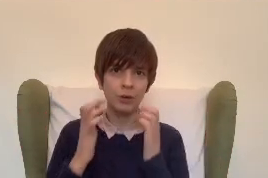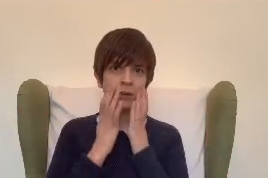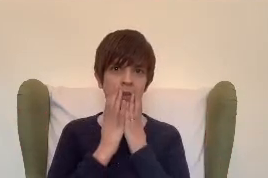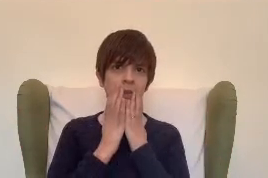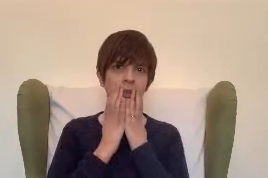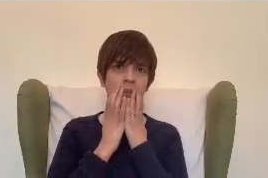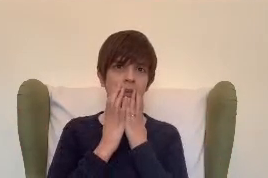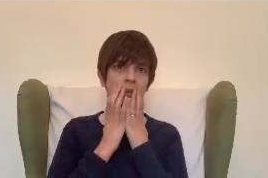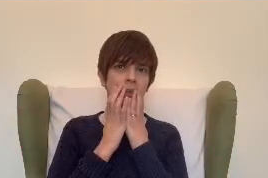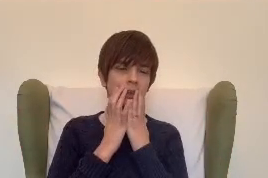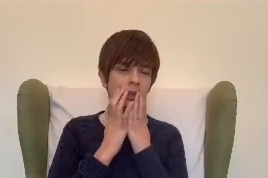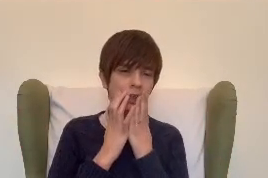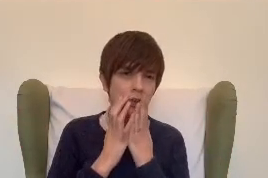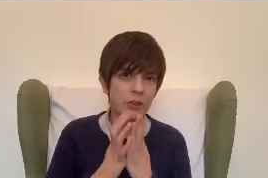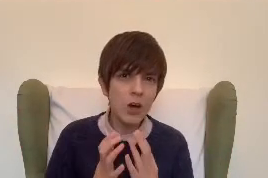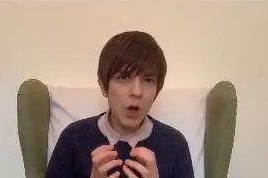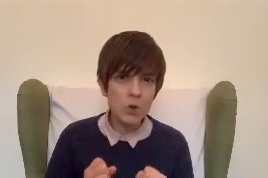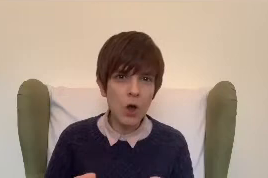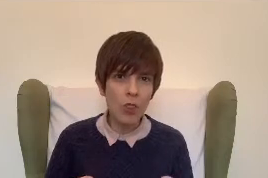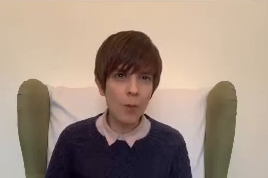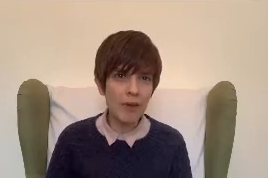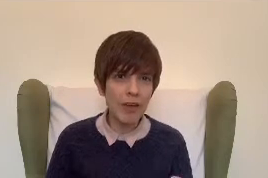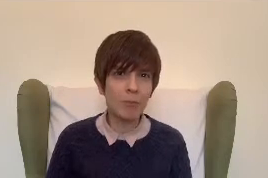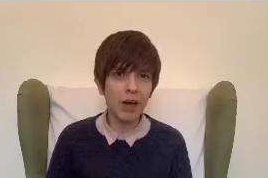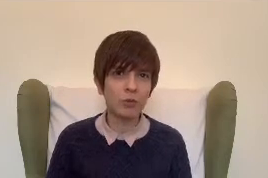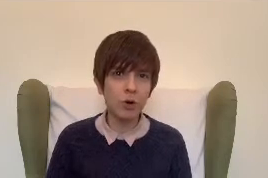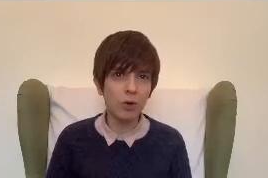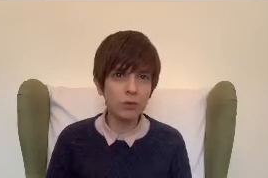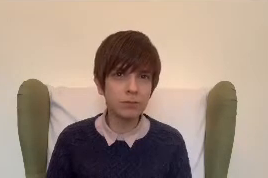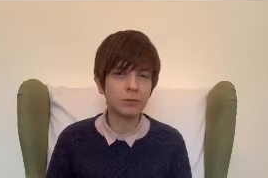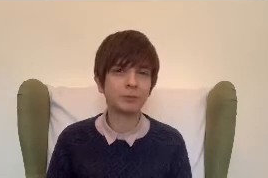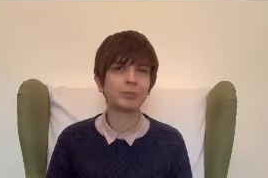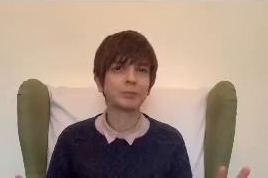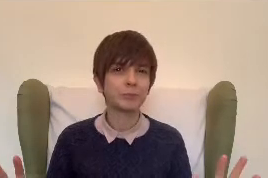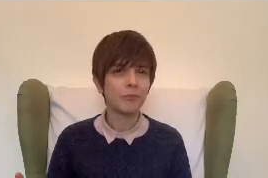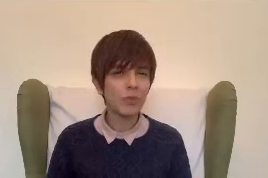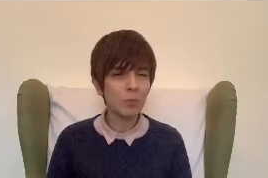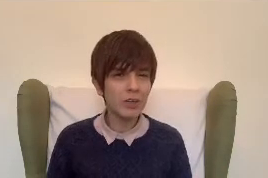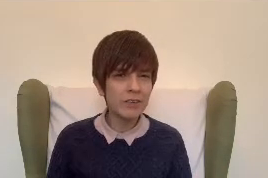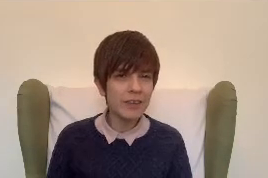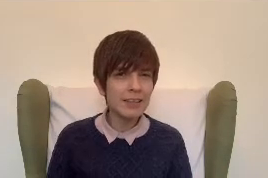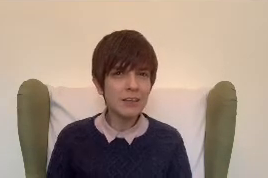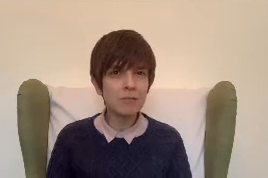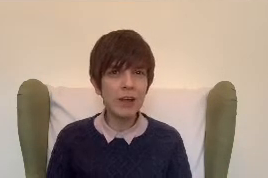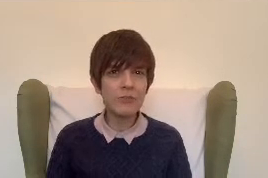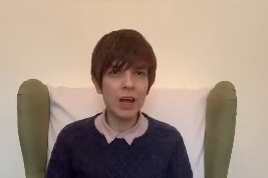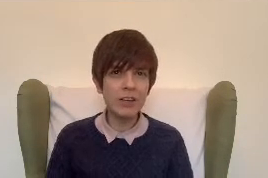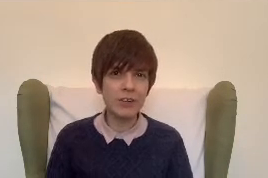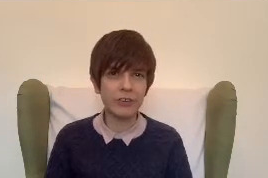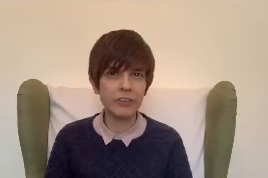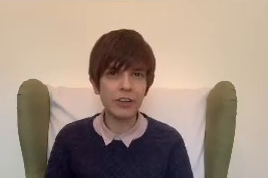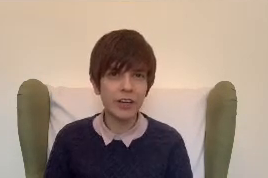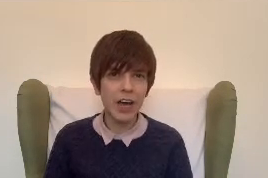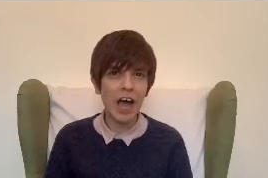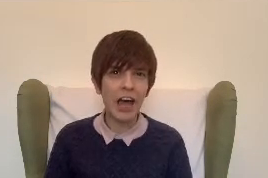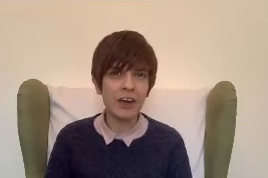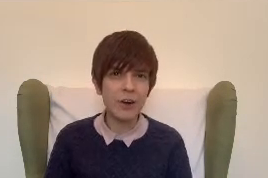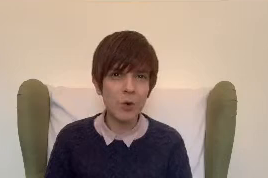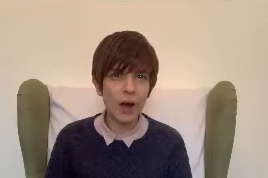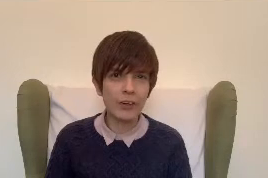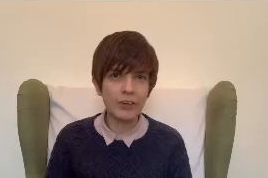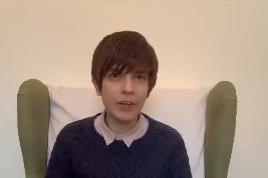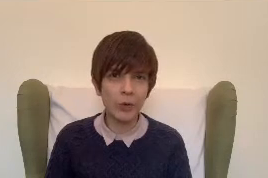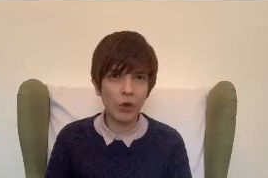wolf. Oh no, not the big bad wolf. But you see, Little Red Riding Hood had